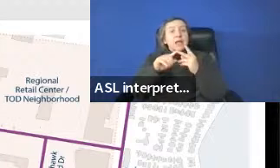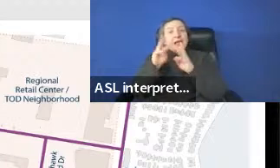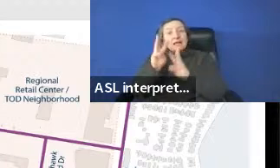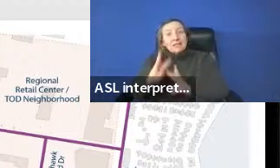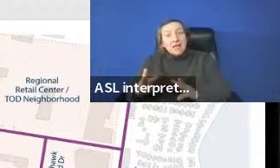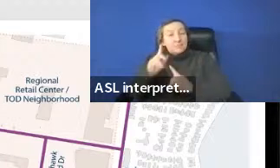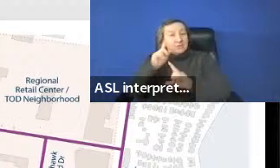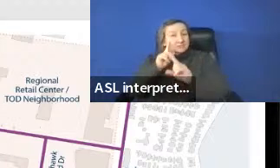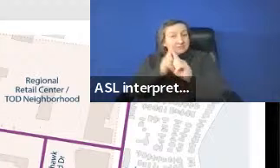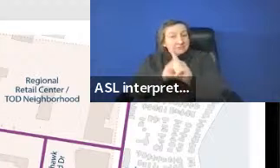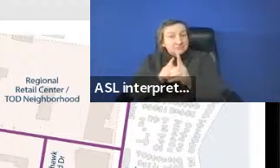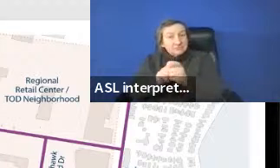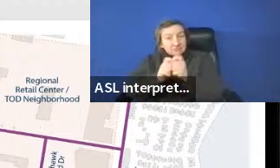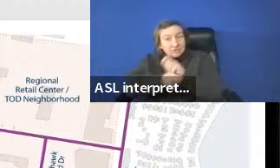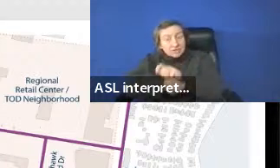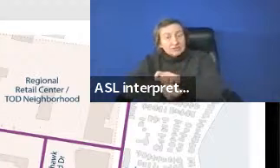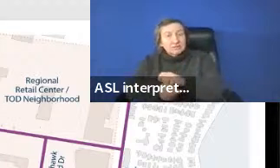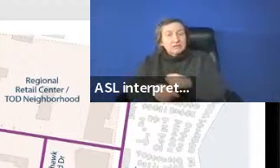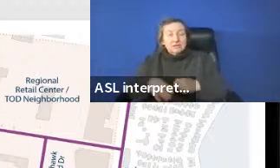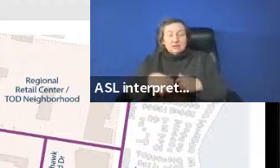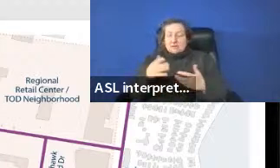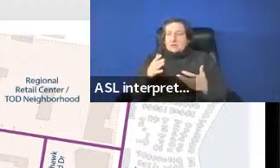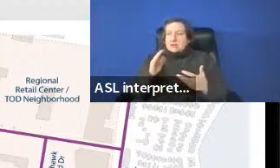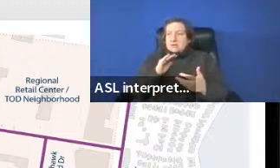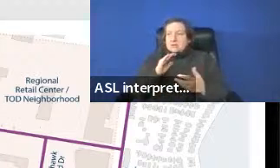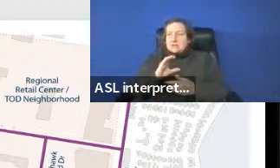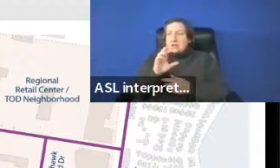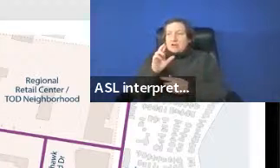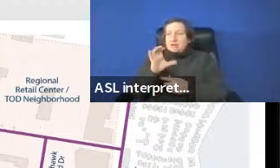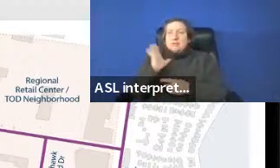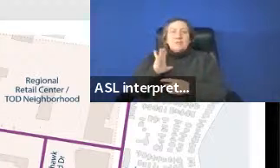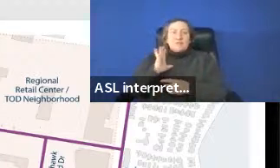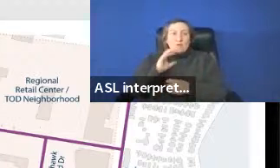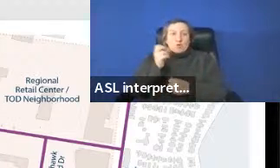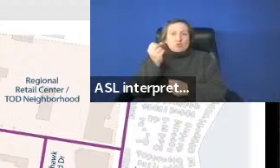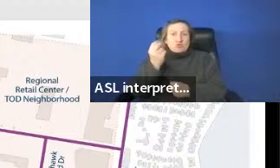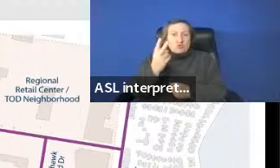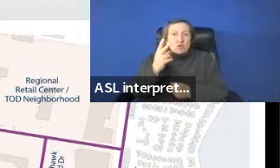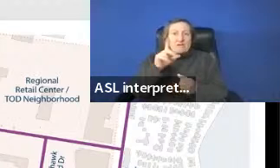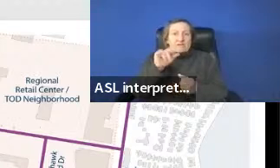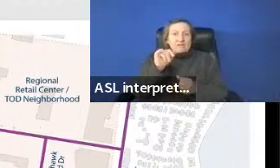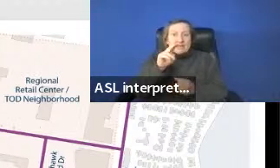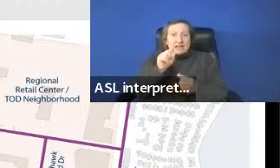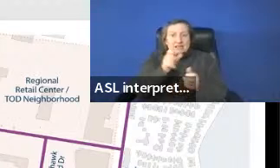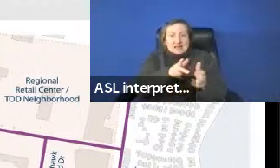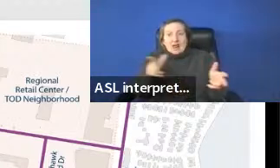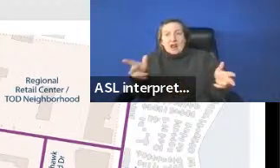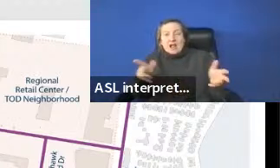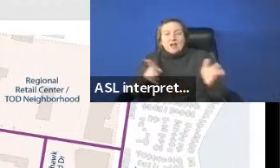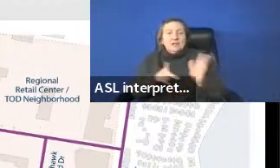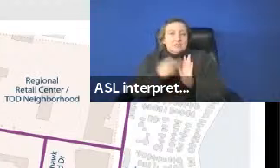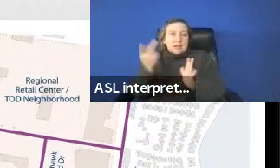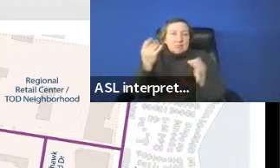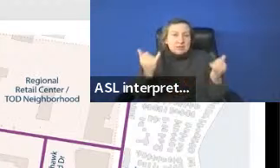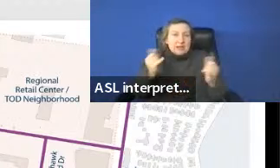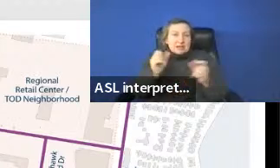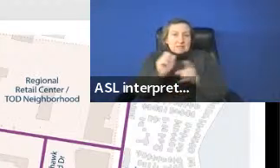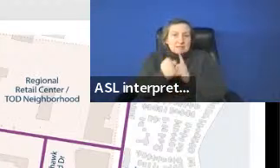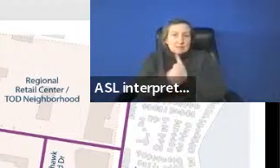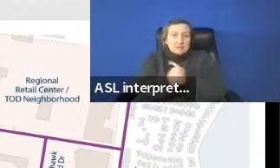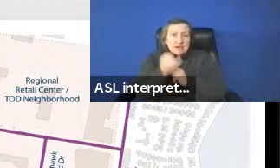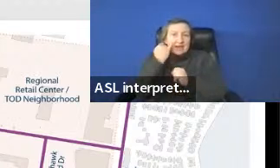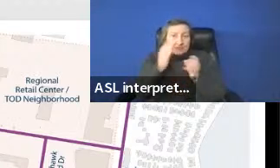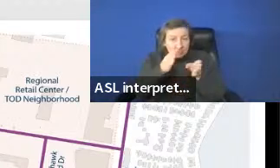objectives. The previous CRC proposal included 12 lanes, which is double the current situation. And if you are planning